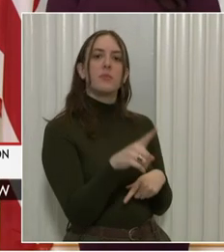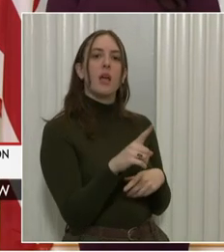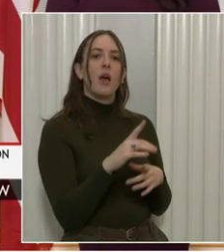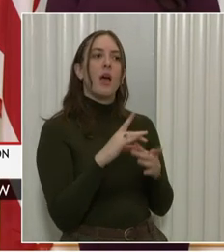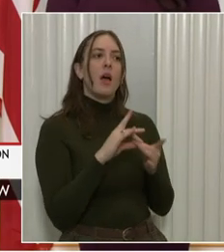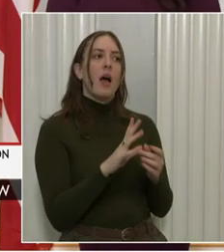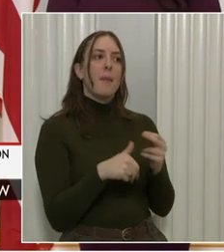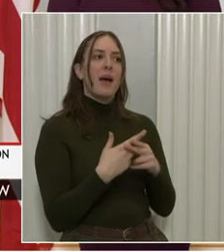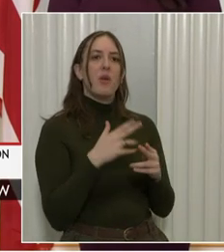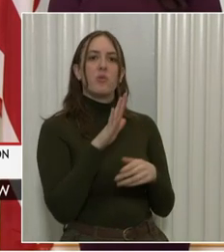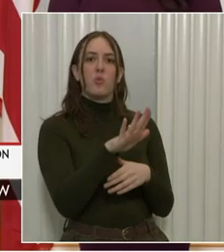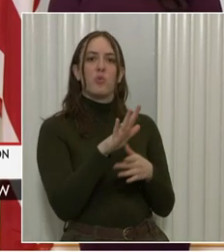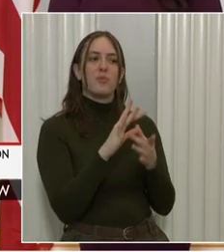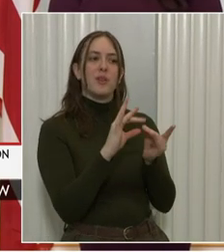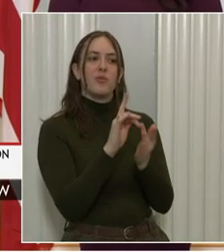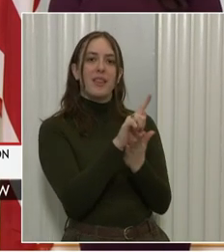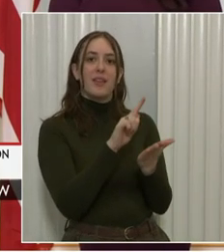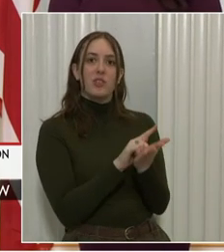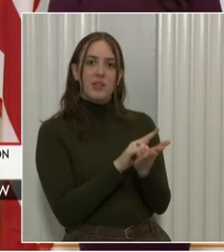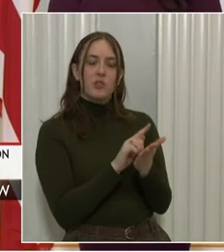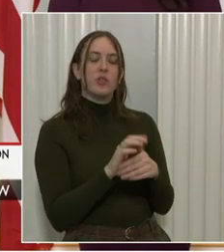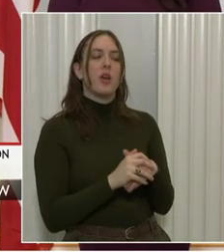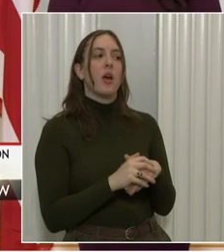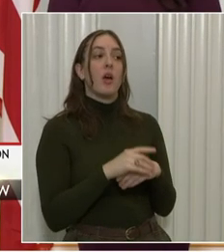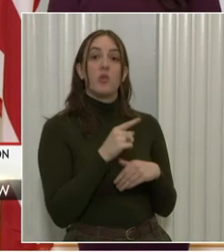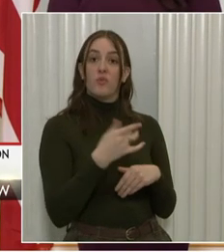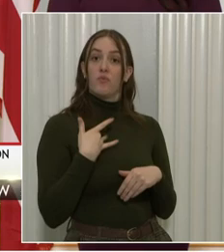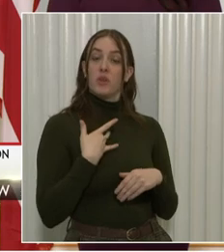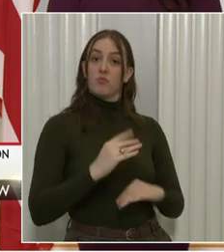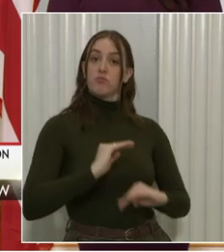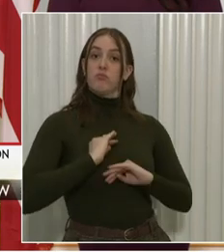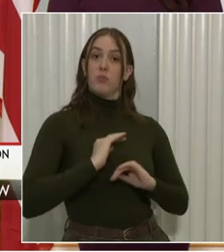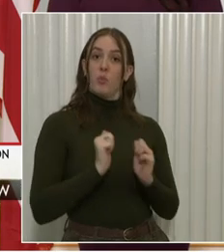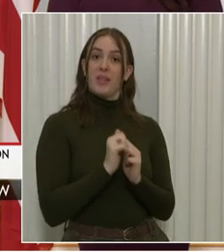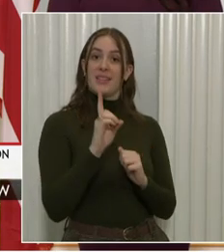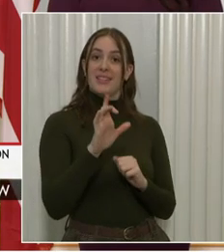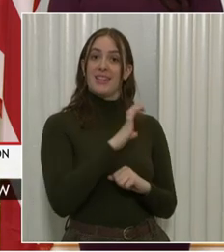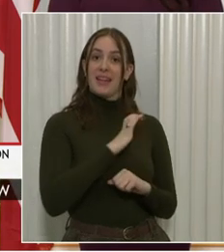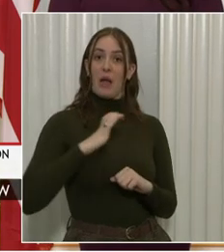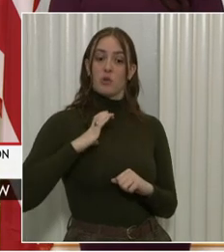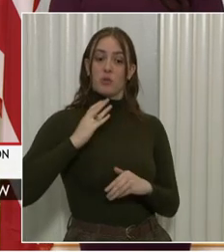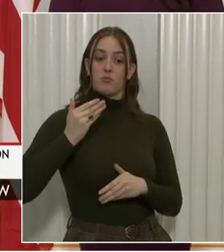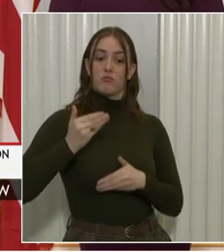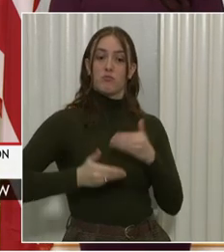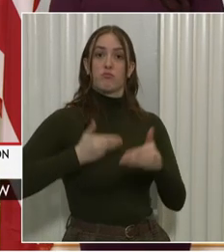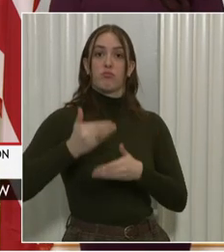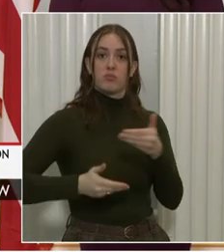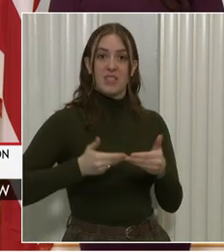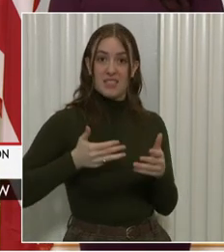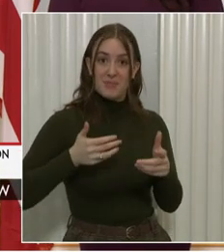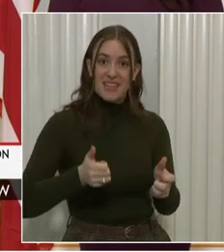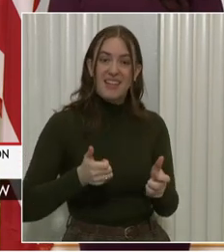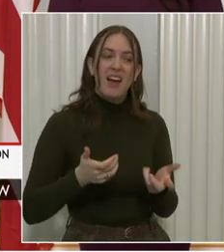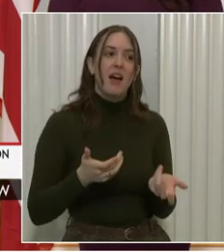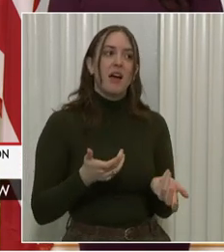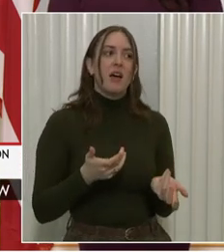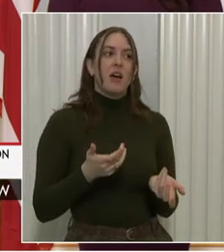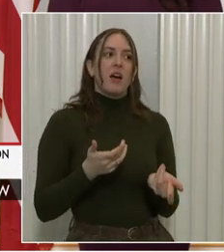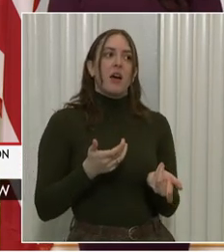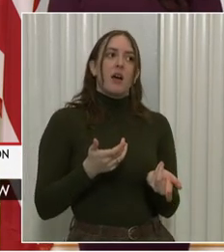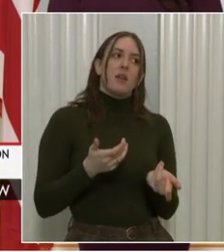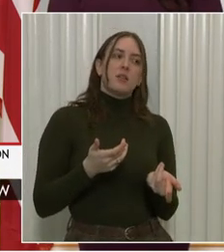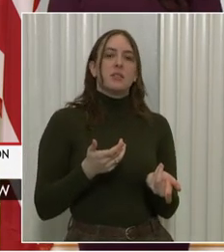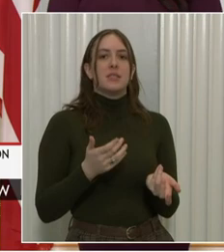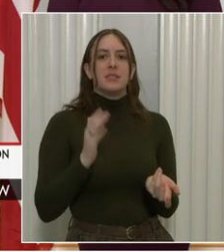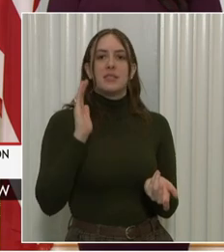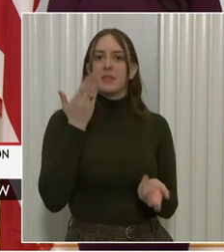legislation. Yes. Two questions. Are you satisfied with the speed at which the council is taking this up? It doesn't look like the final vote might